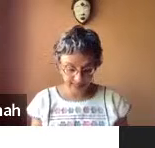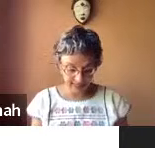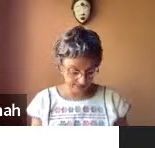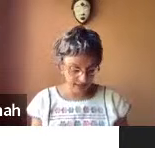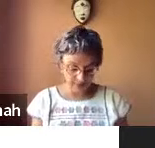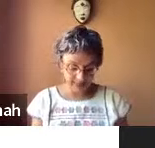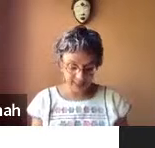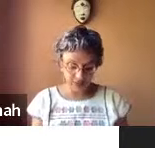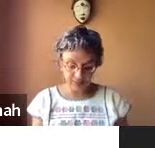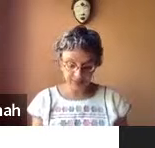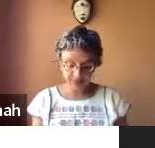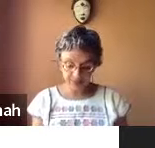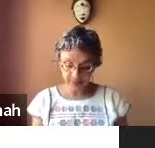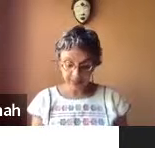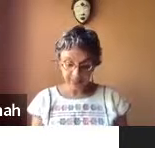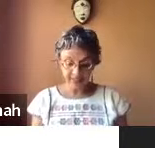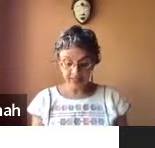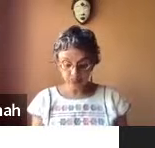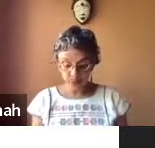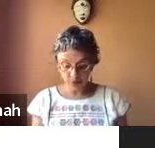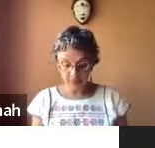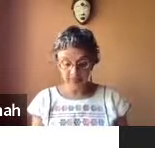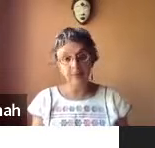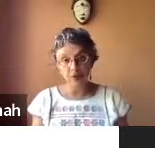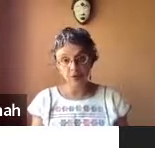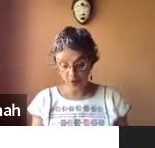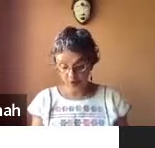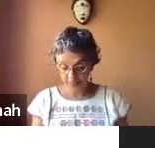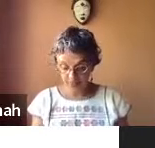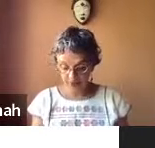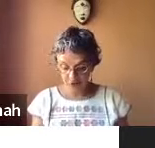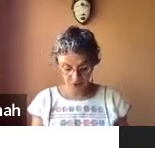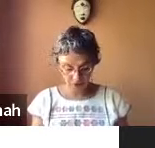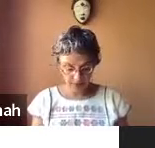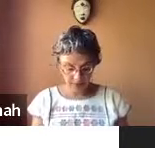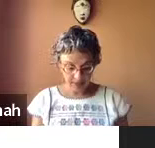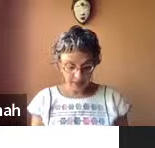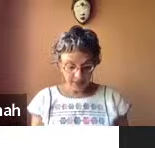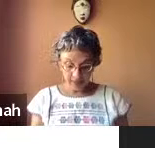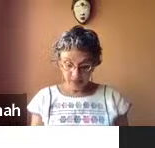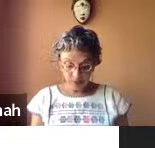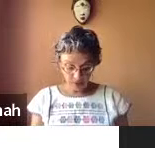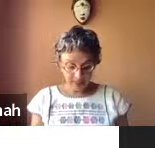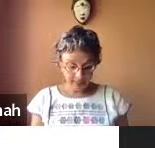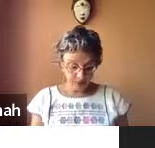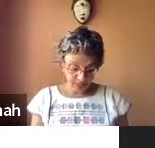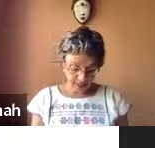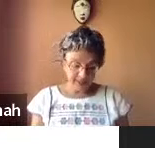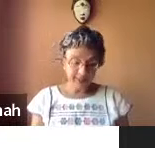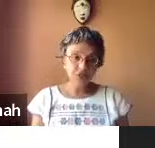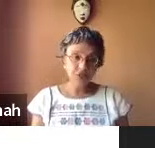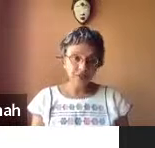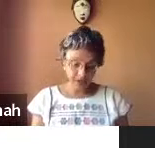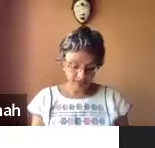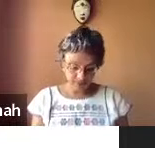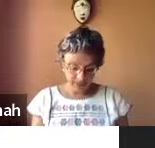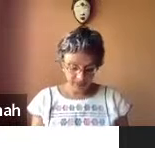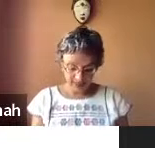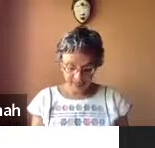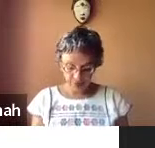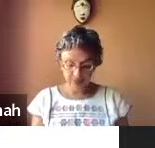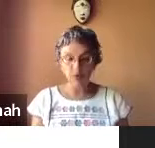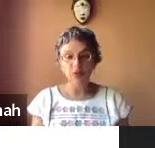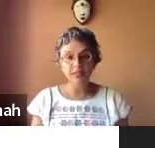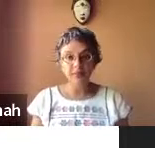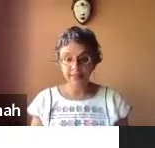Nevertheless, family care leave is an important labor market measure, marking the recognition of